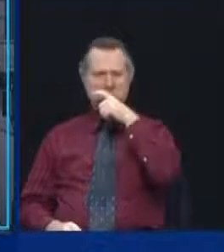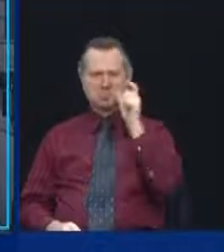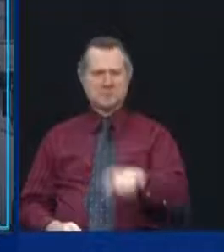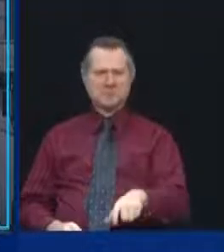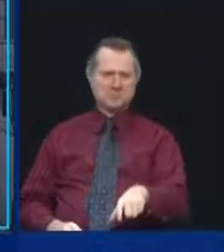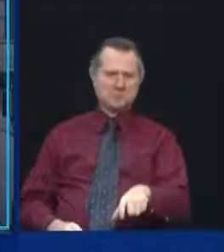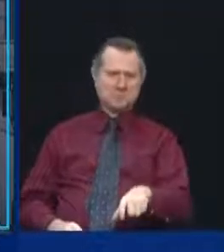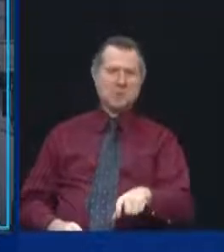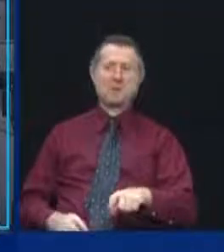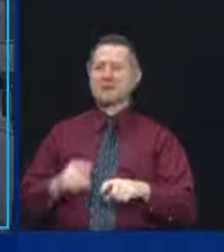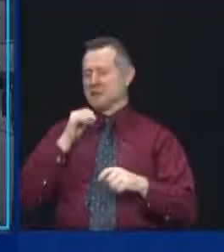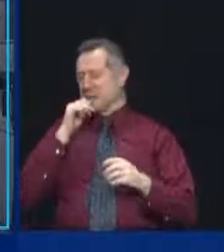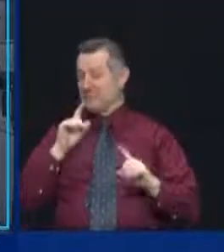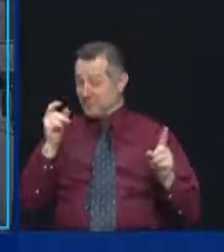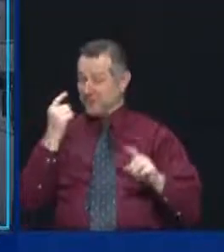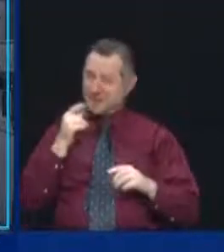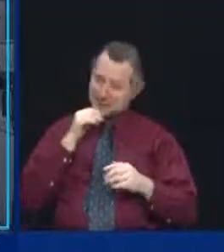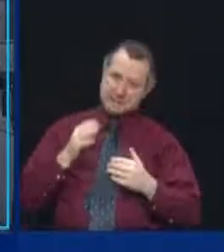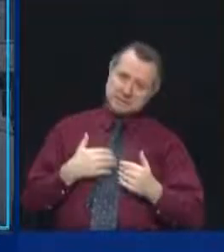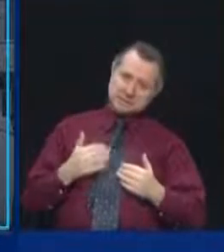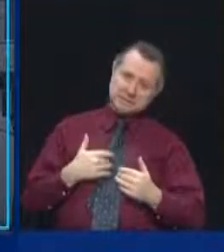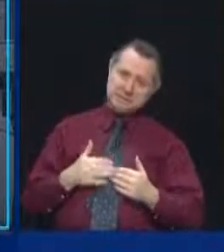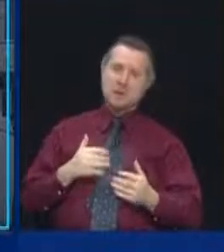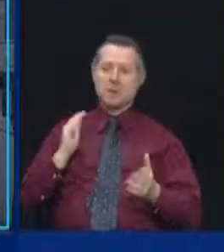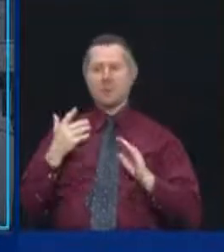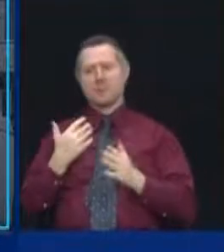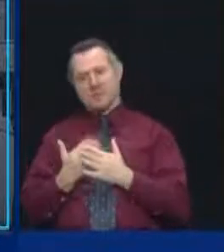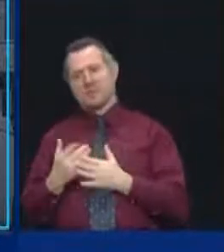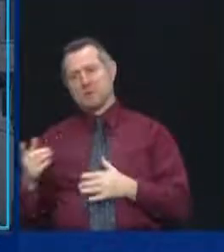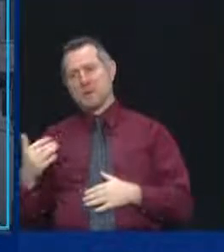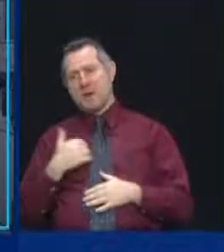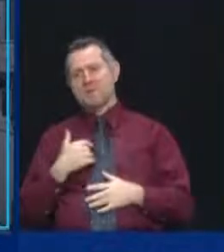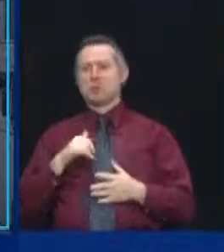New York spirit, and it is the team spirit.